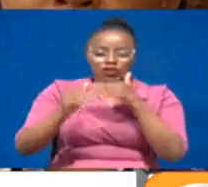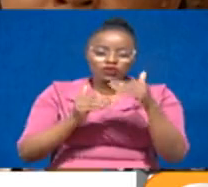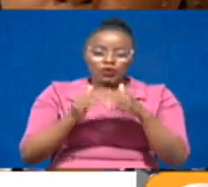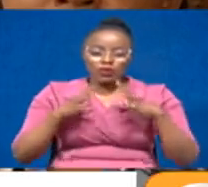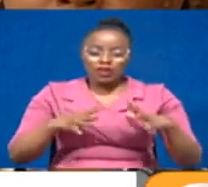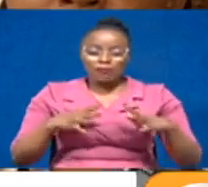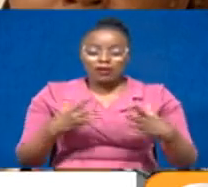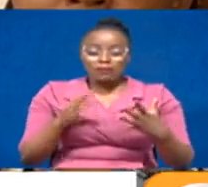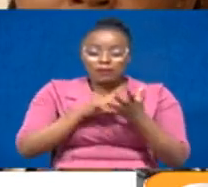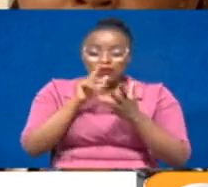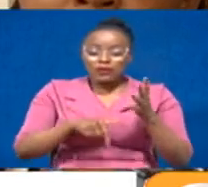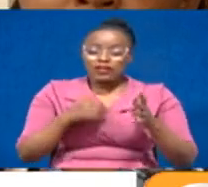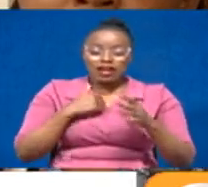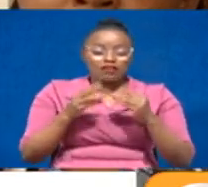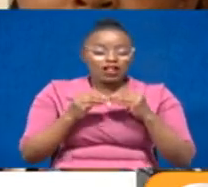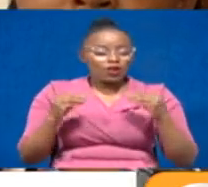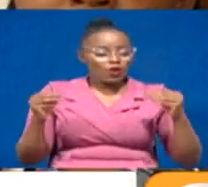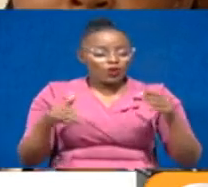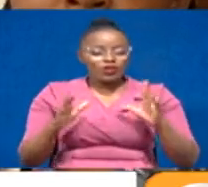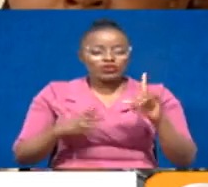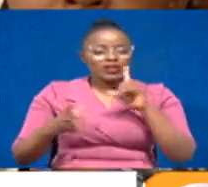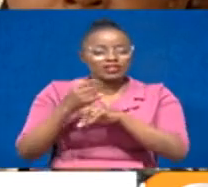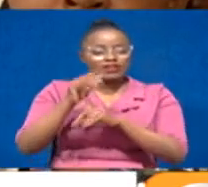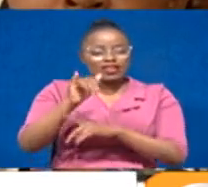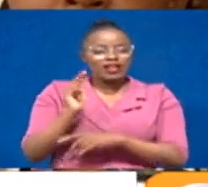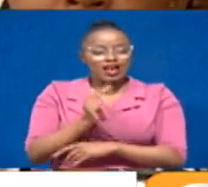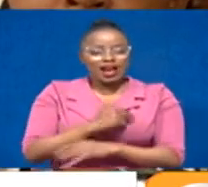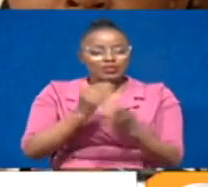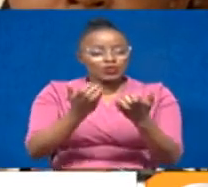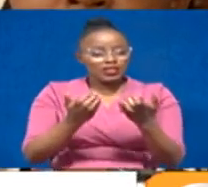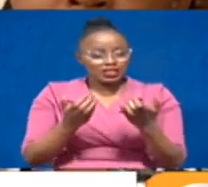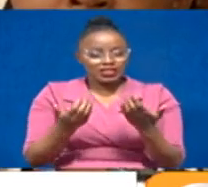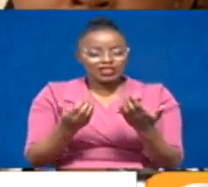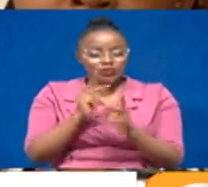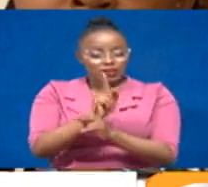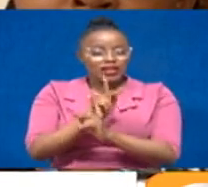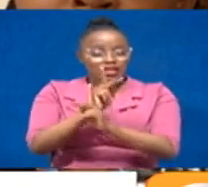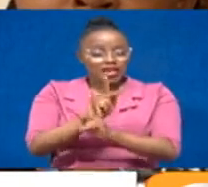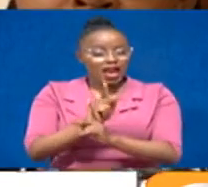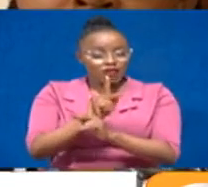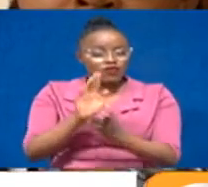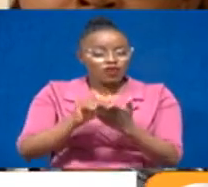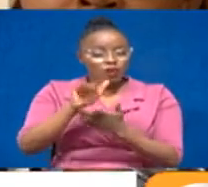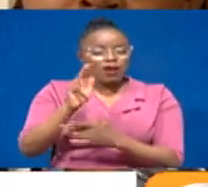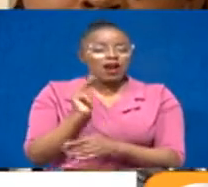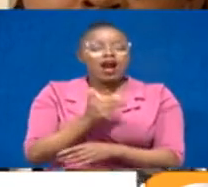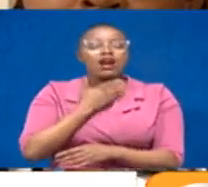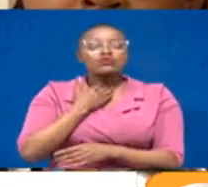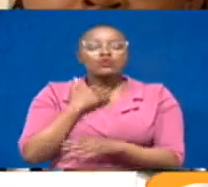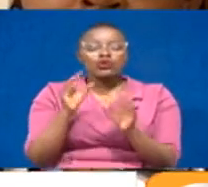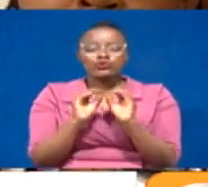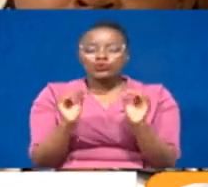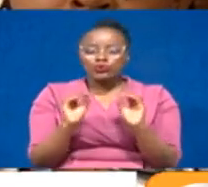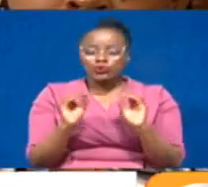population. So we still have a long way to go, and we need to be cautious. We don't want to,